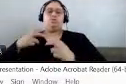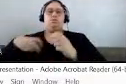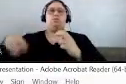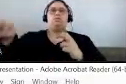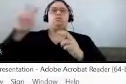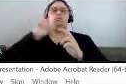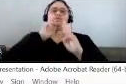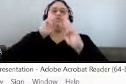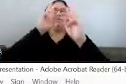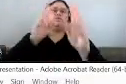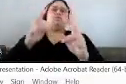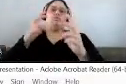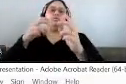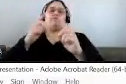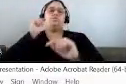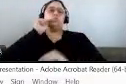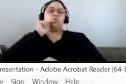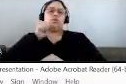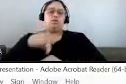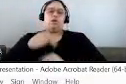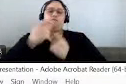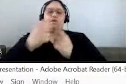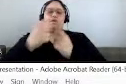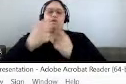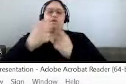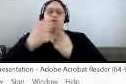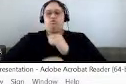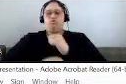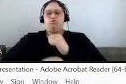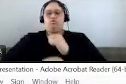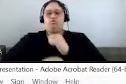visit that took place in the first quarter in this current financial year.